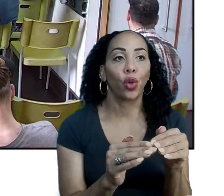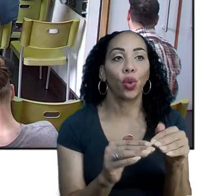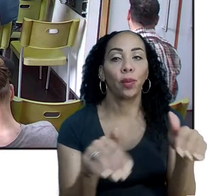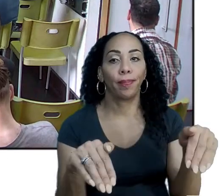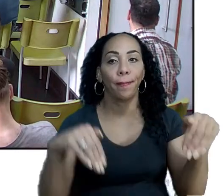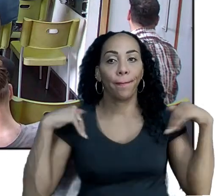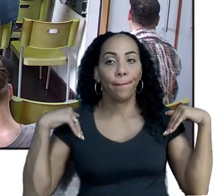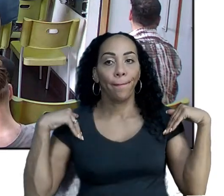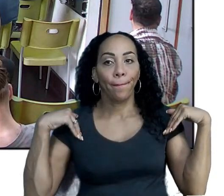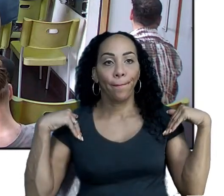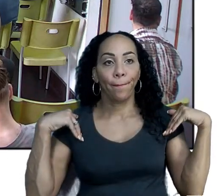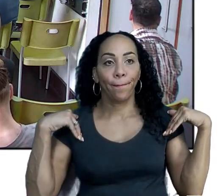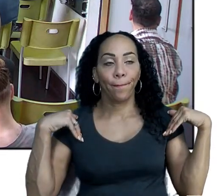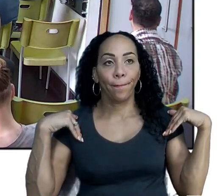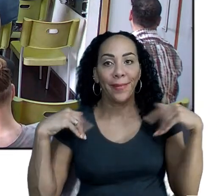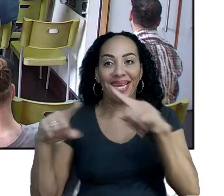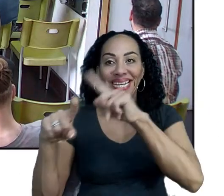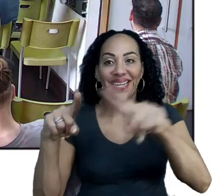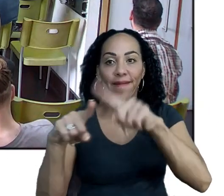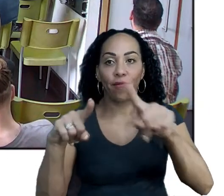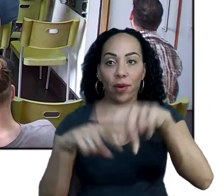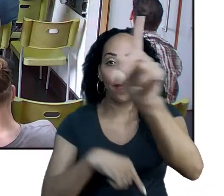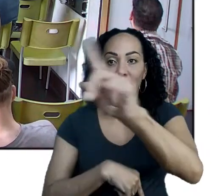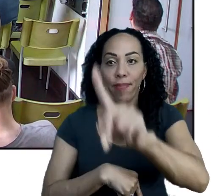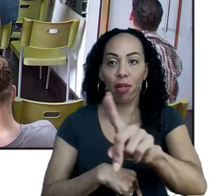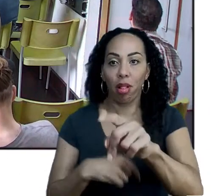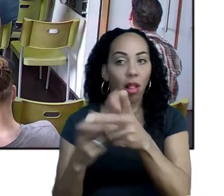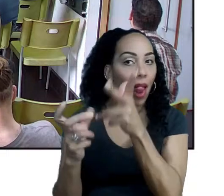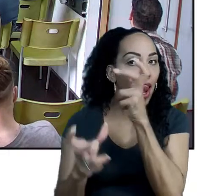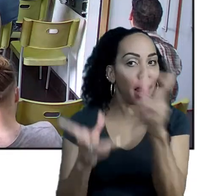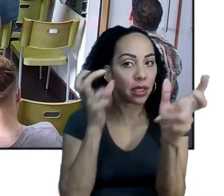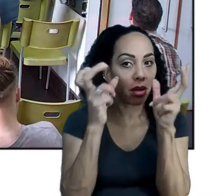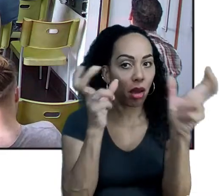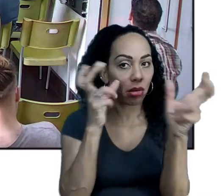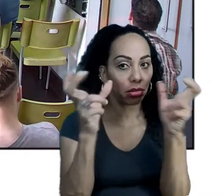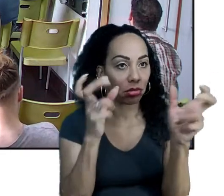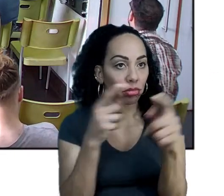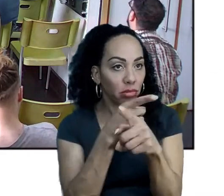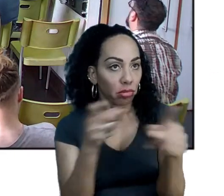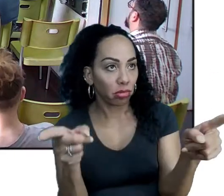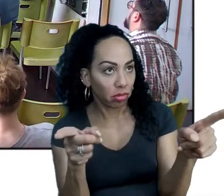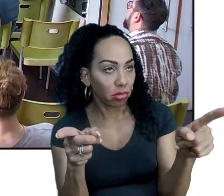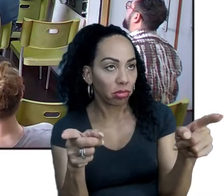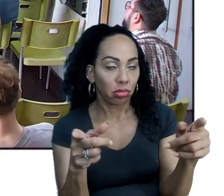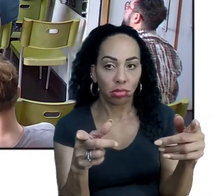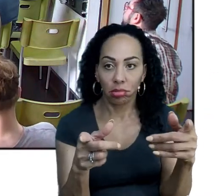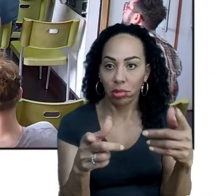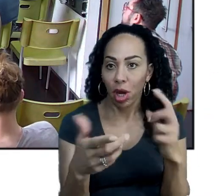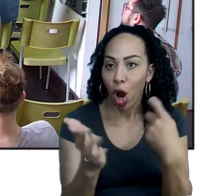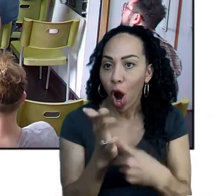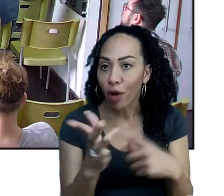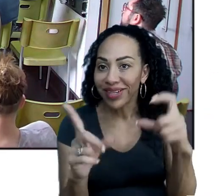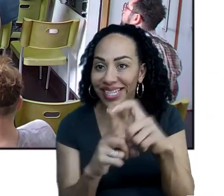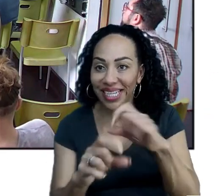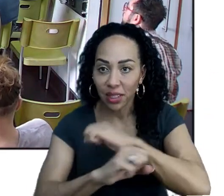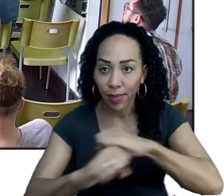groups of people, and almost like seeing how they would want to be treated in those research and development